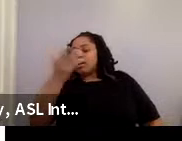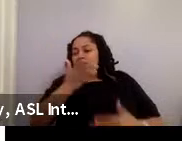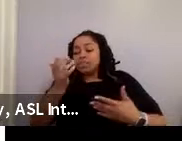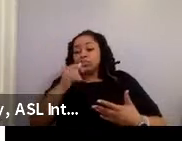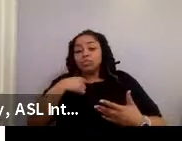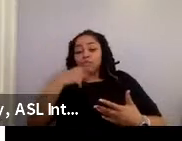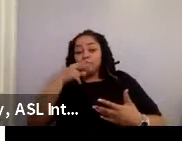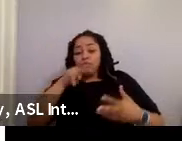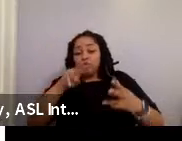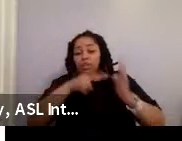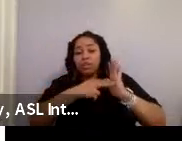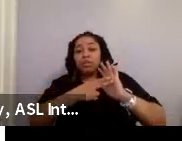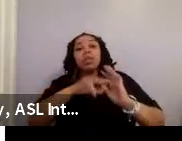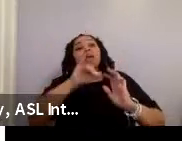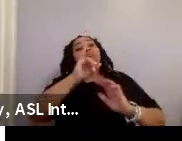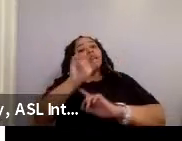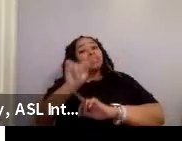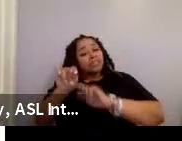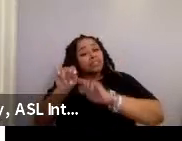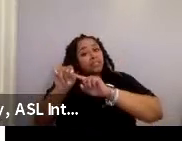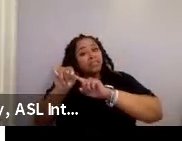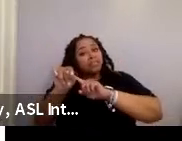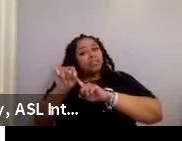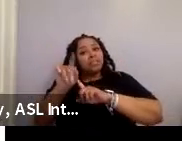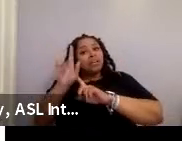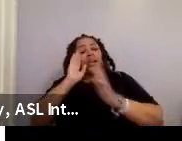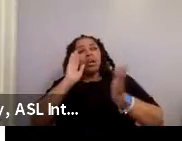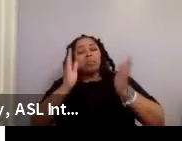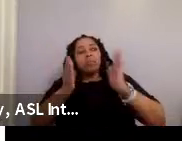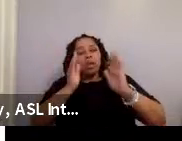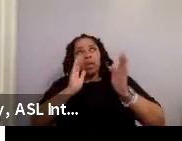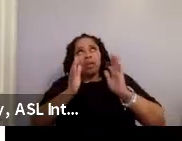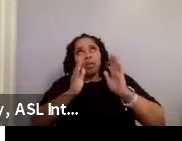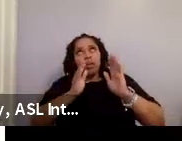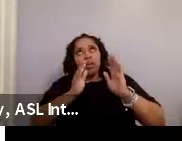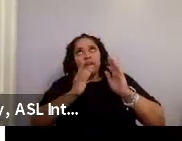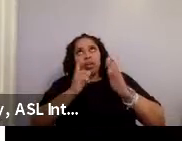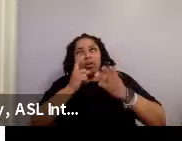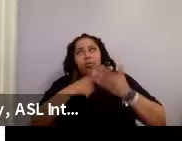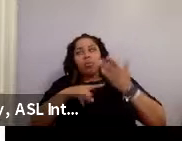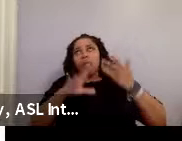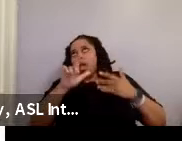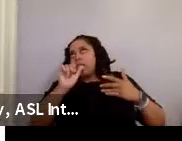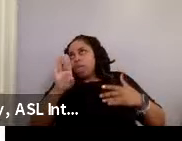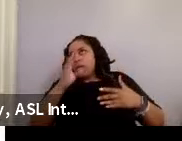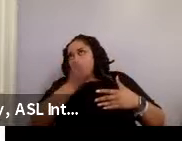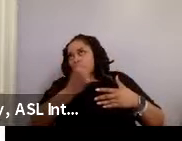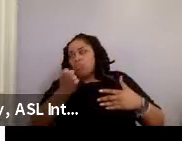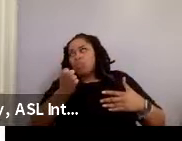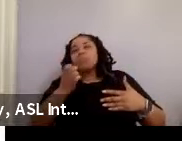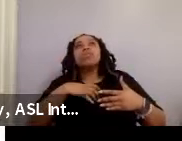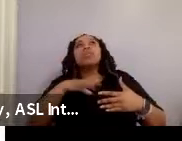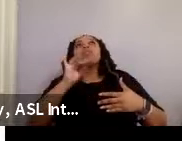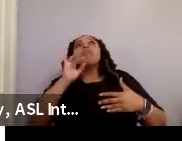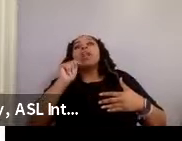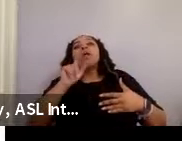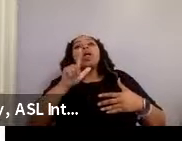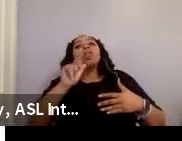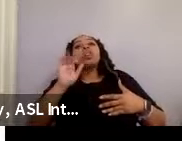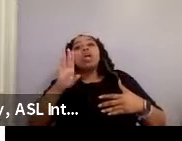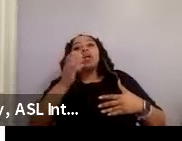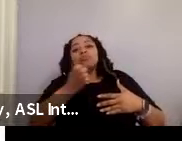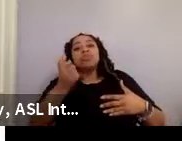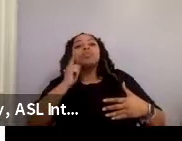you look at the definition of IT and compare it to what lab equipment is, you'll find that lab equipment is